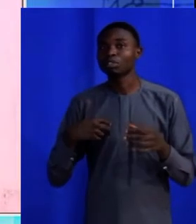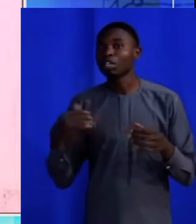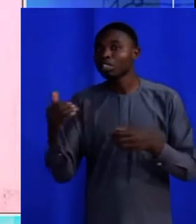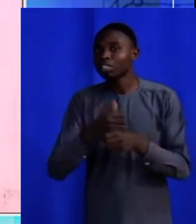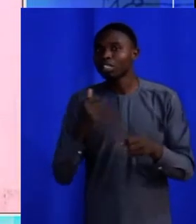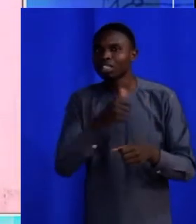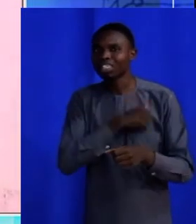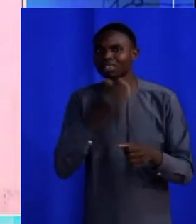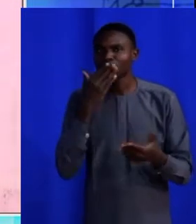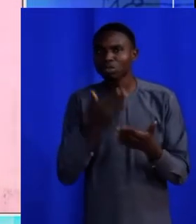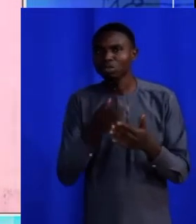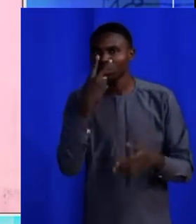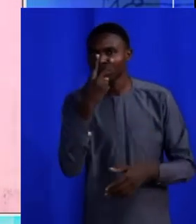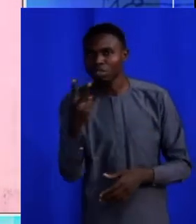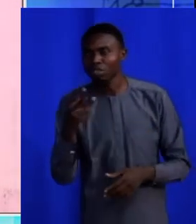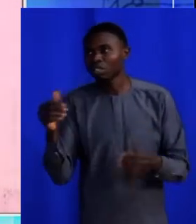Butter.